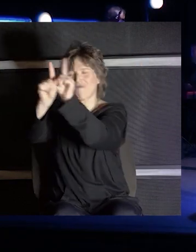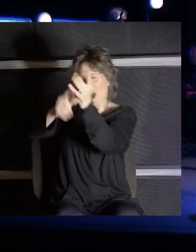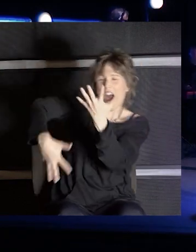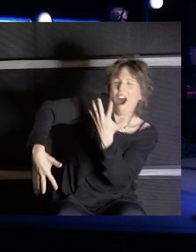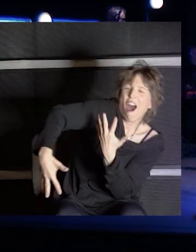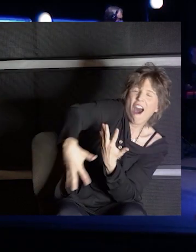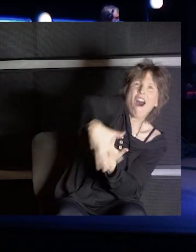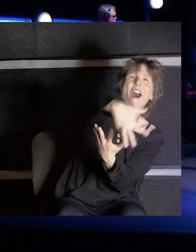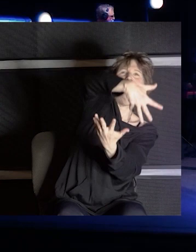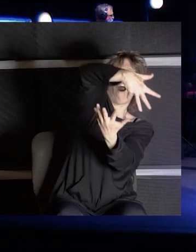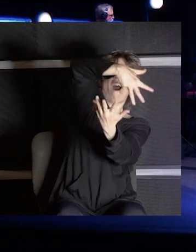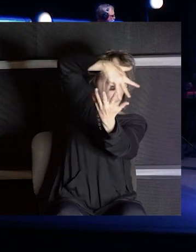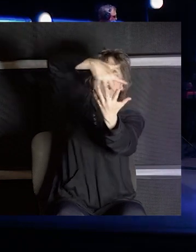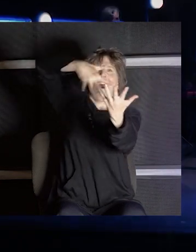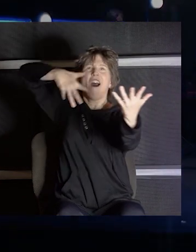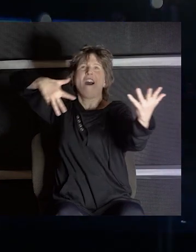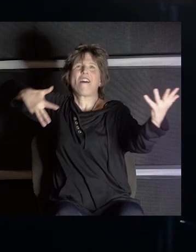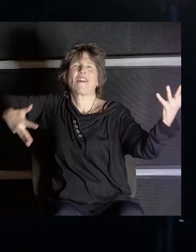and beside you.